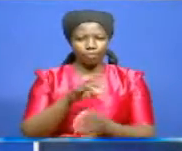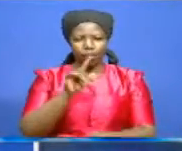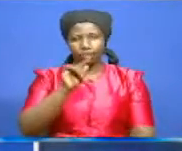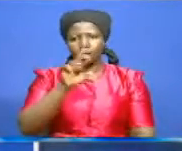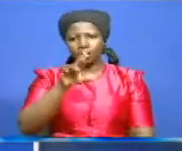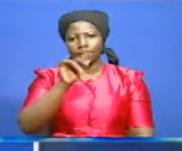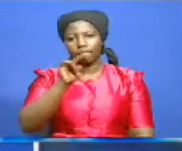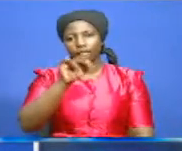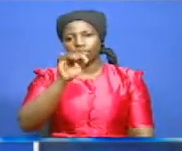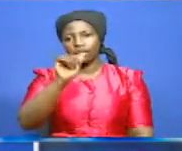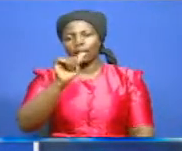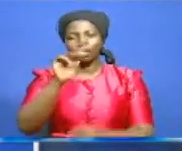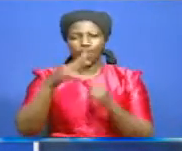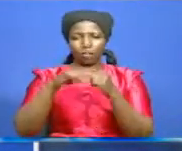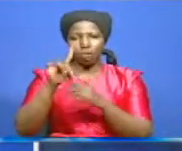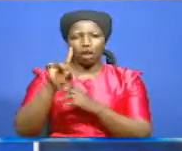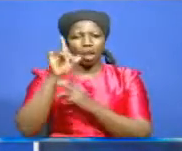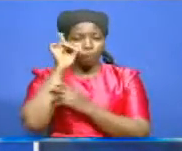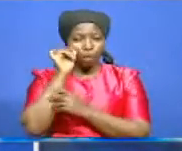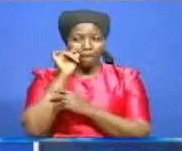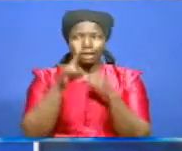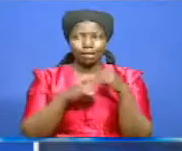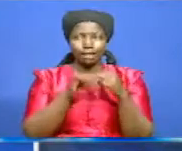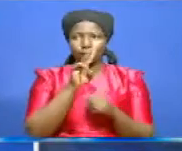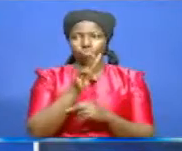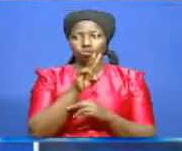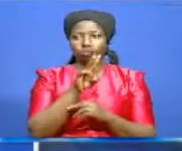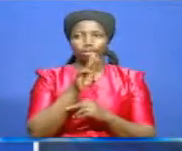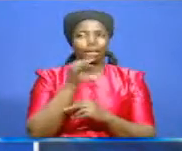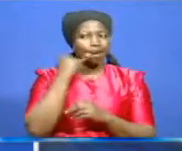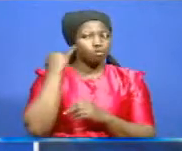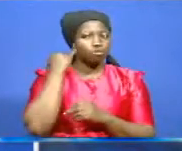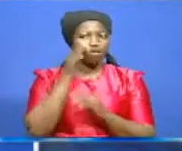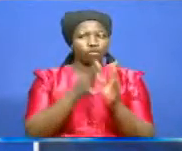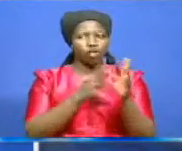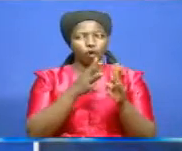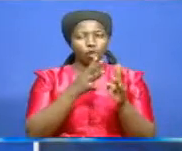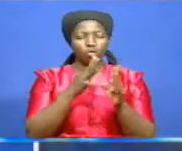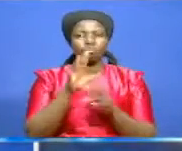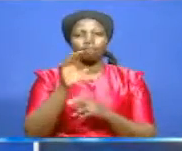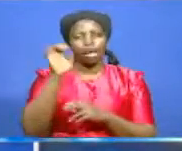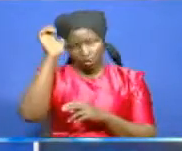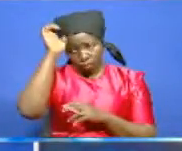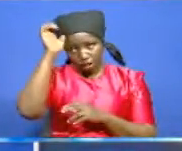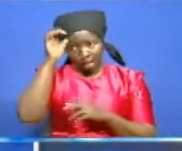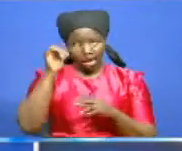Trans Nzoia 71, Mombasa 62, Nakuru 44, Uasin